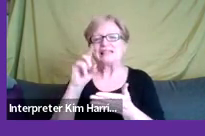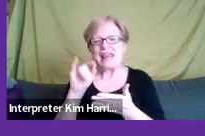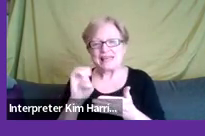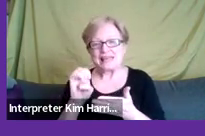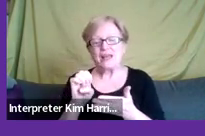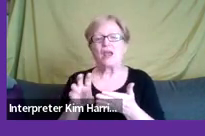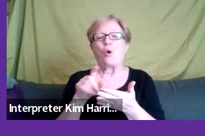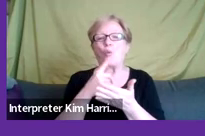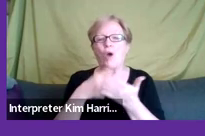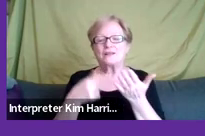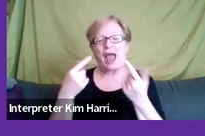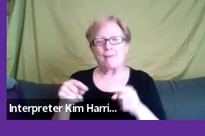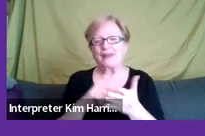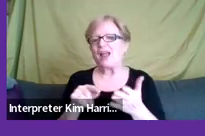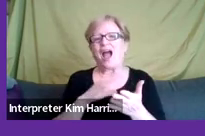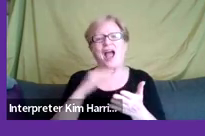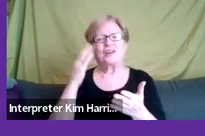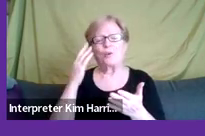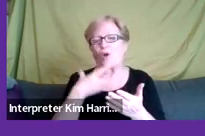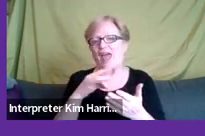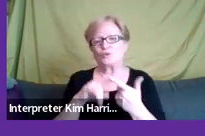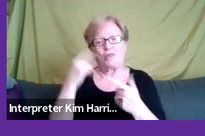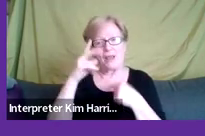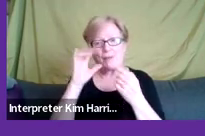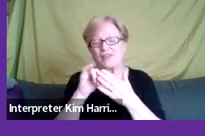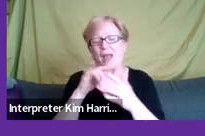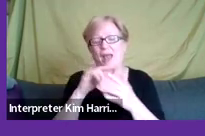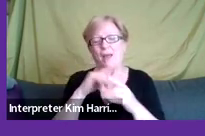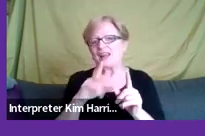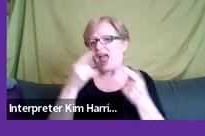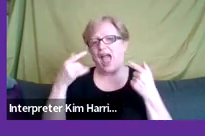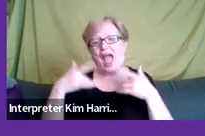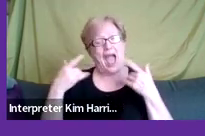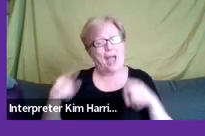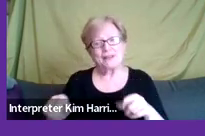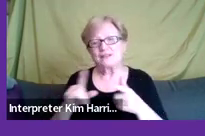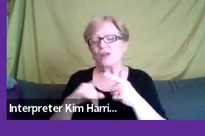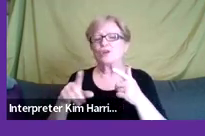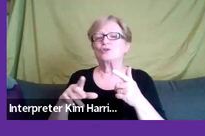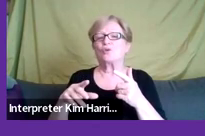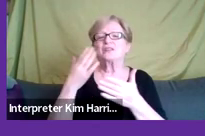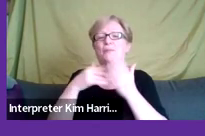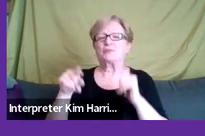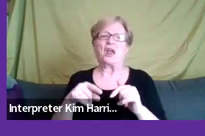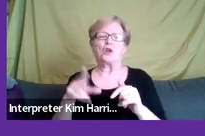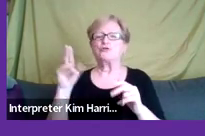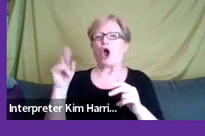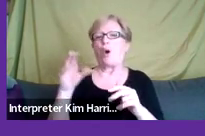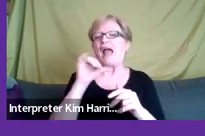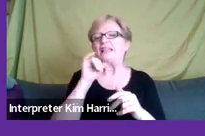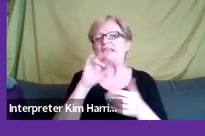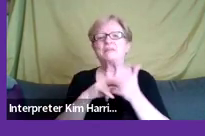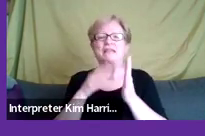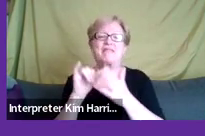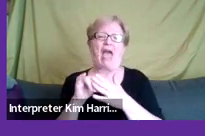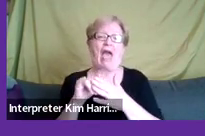As much as we don't like to think about it, like gaslighting is real and people will try to tell you that it's, they didn't mean it a certain way or it